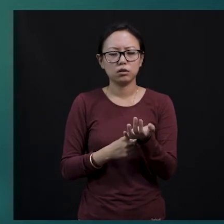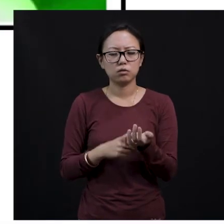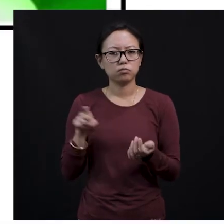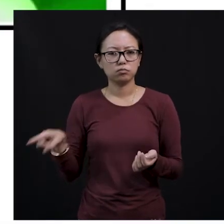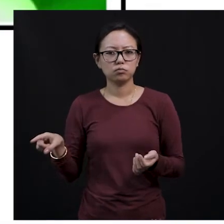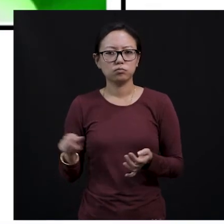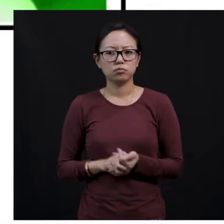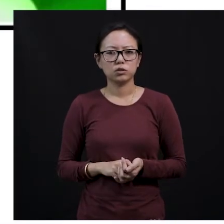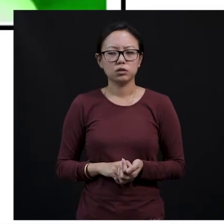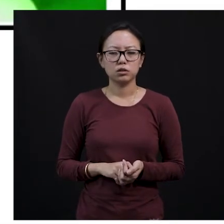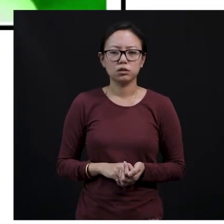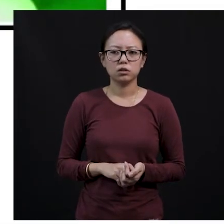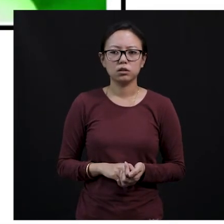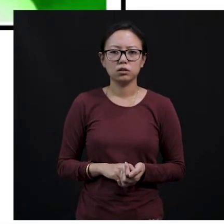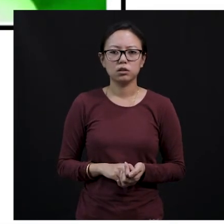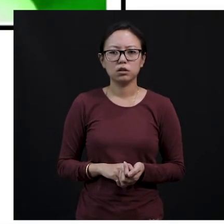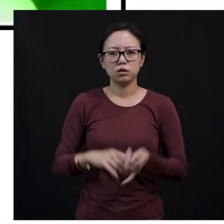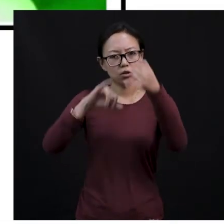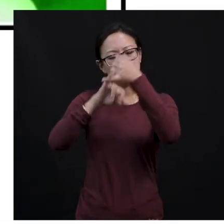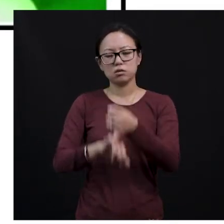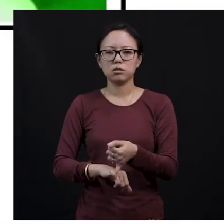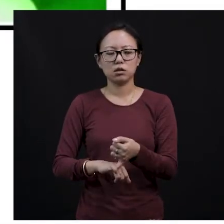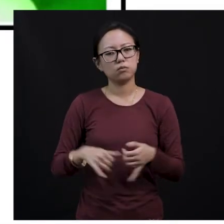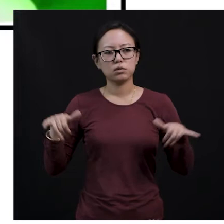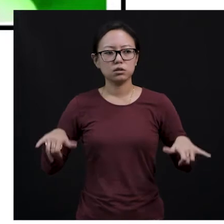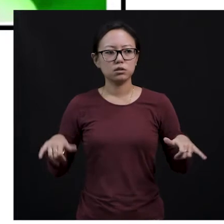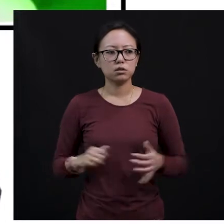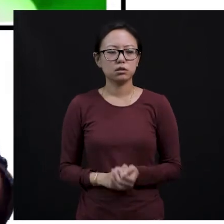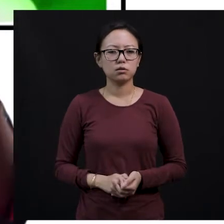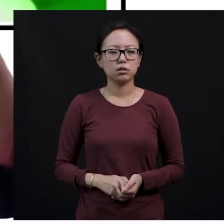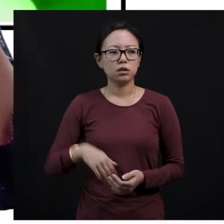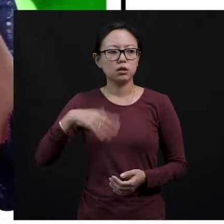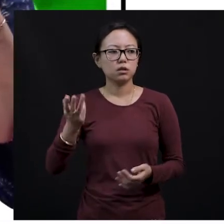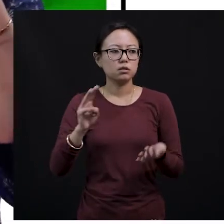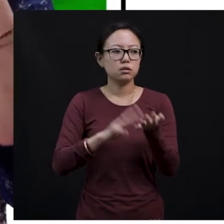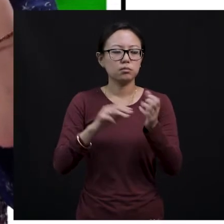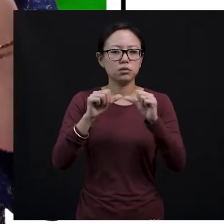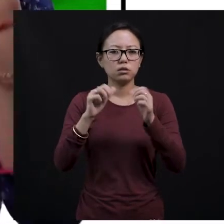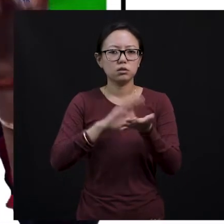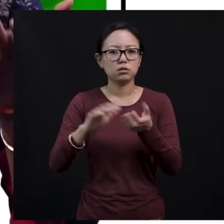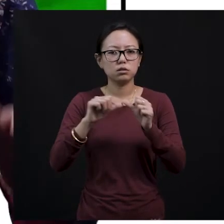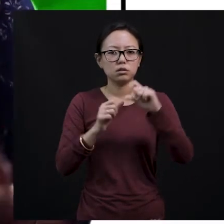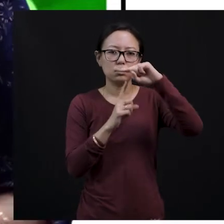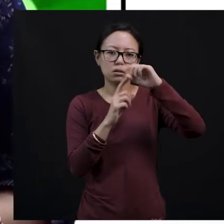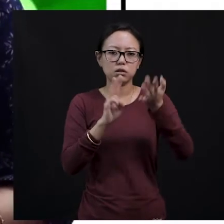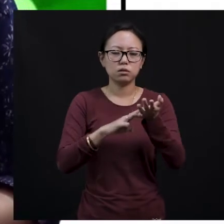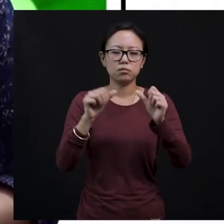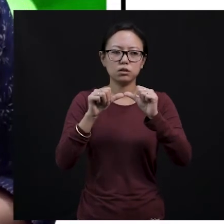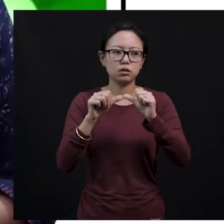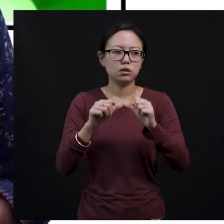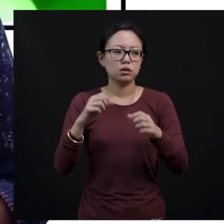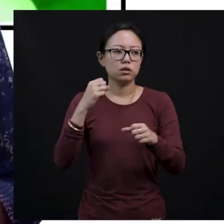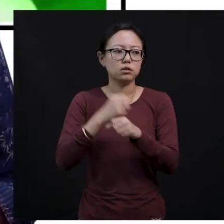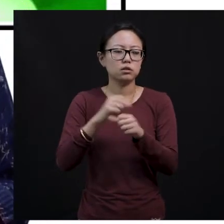society. Next comes Mahatma Gandhi. I don't think he needs any introduction. He's the one who gave us